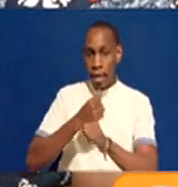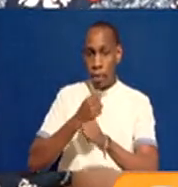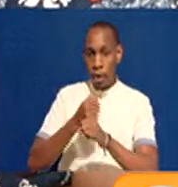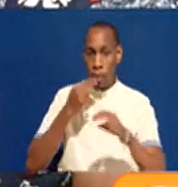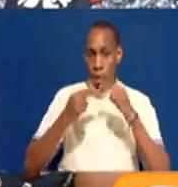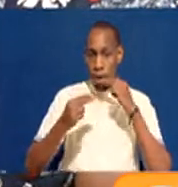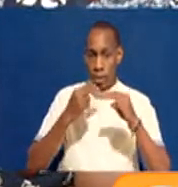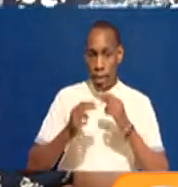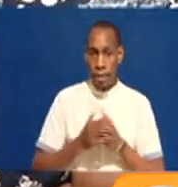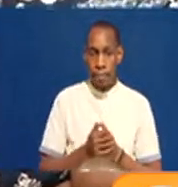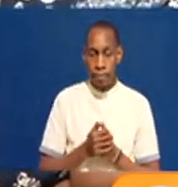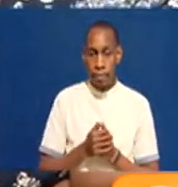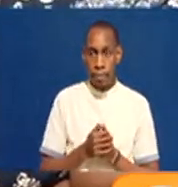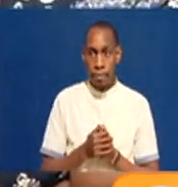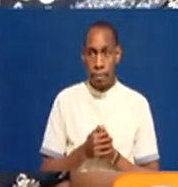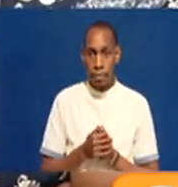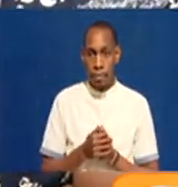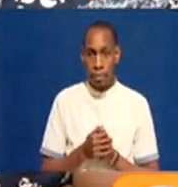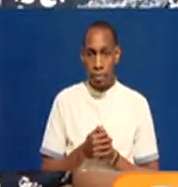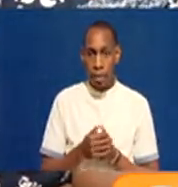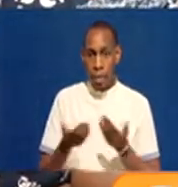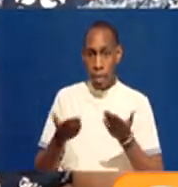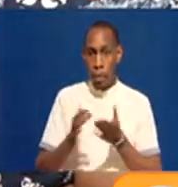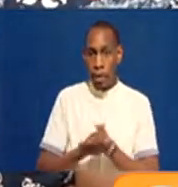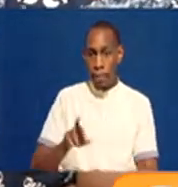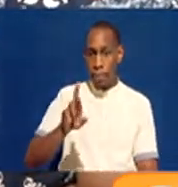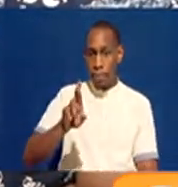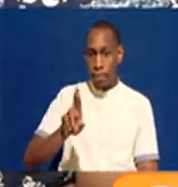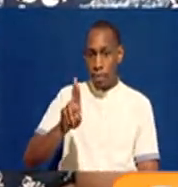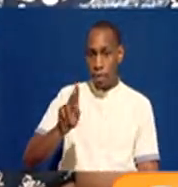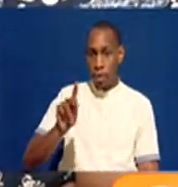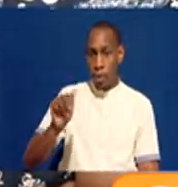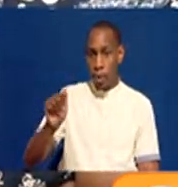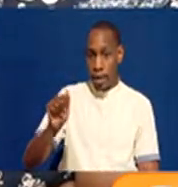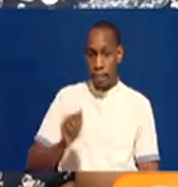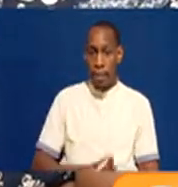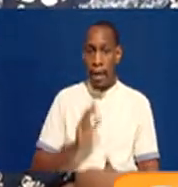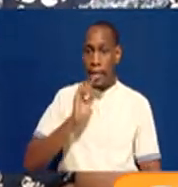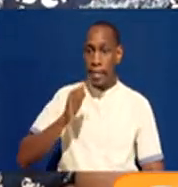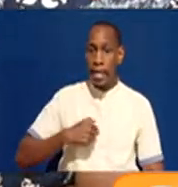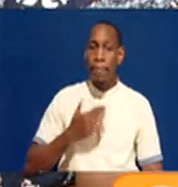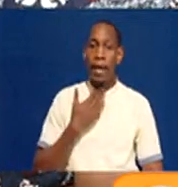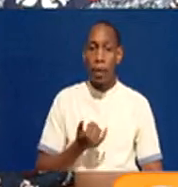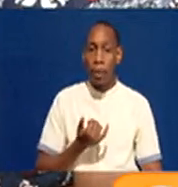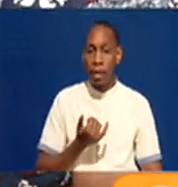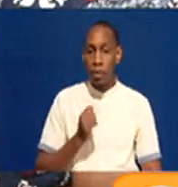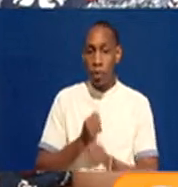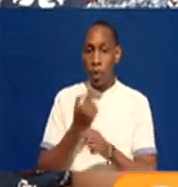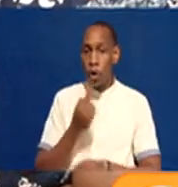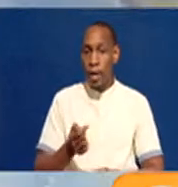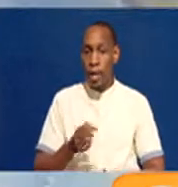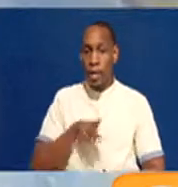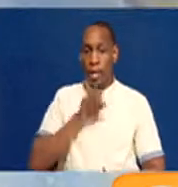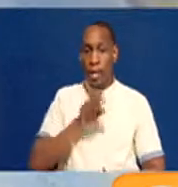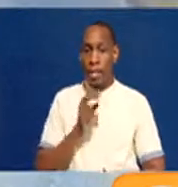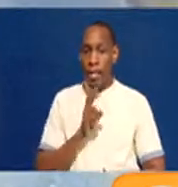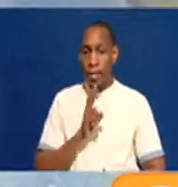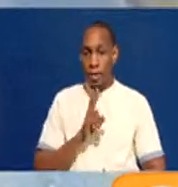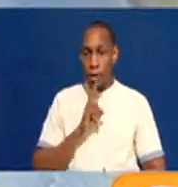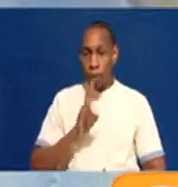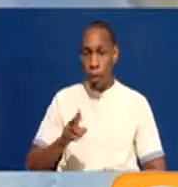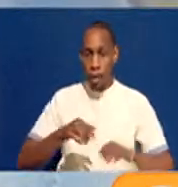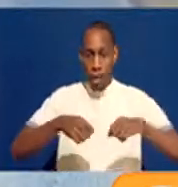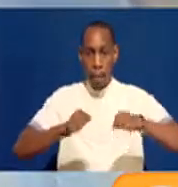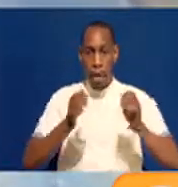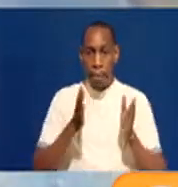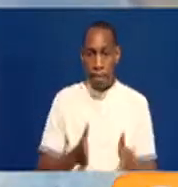Hotel. Sahara West ikuko Ruaka. So, akaniambia nataka kufanya onda ya kuku 200. The